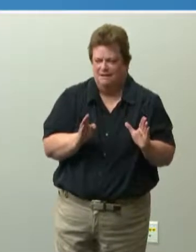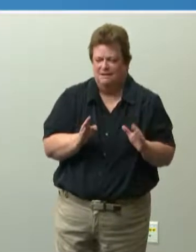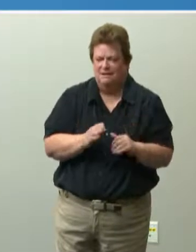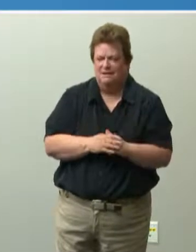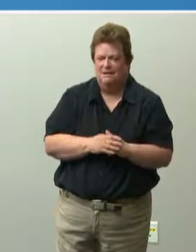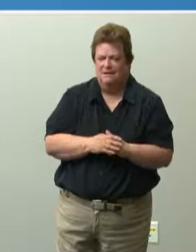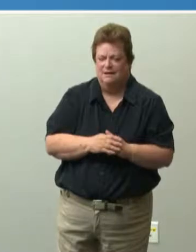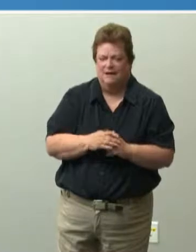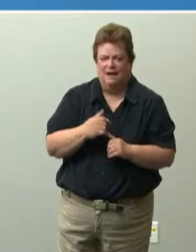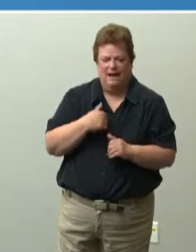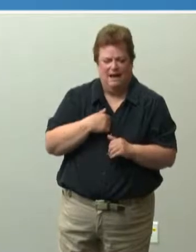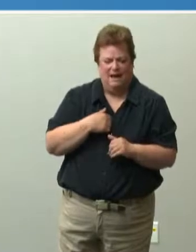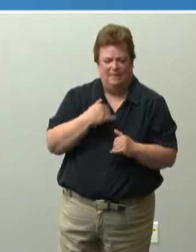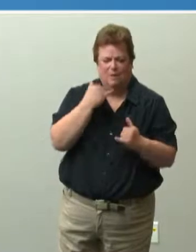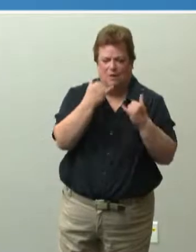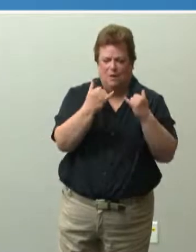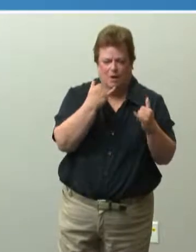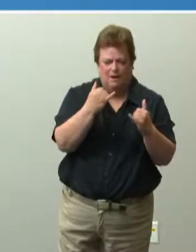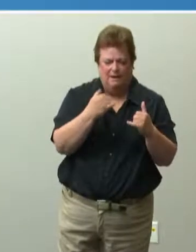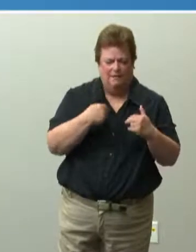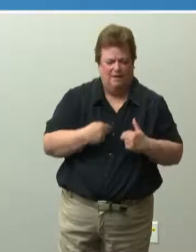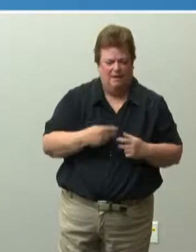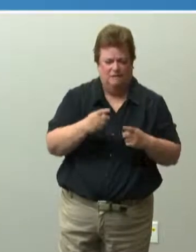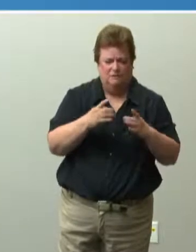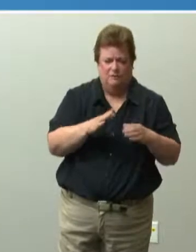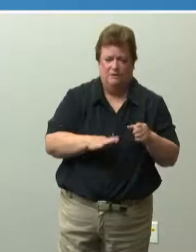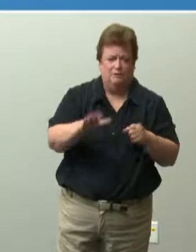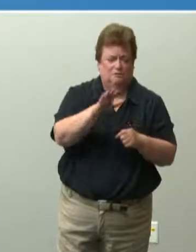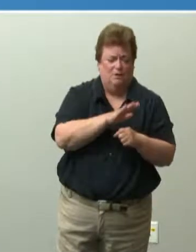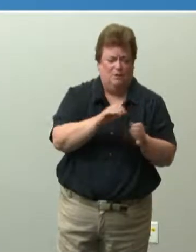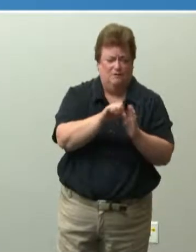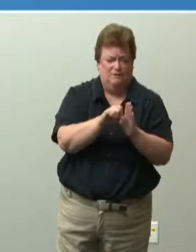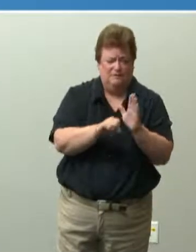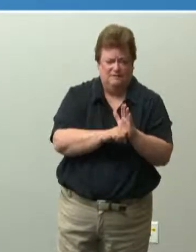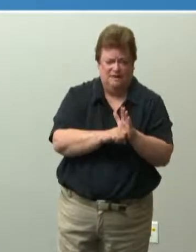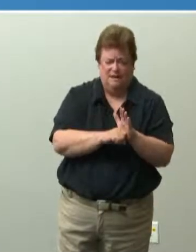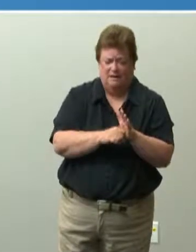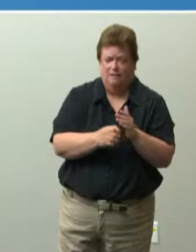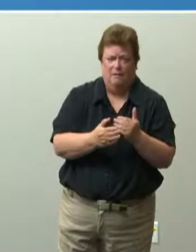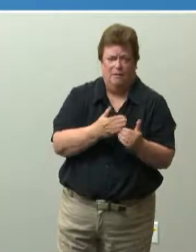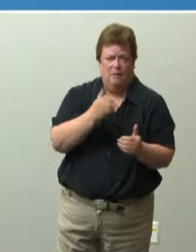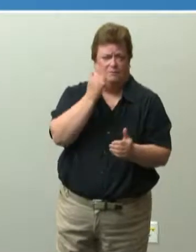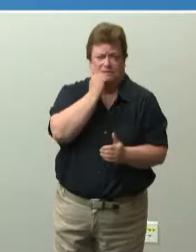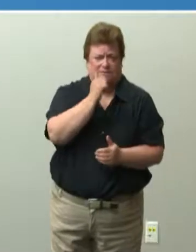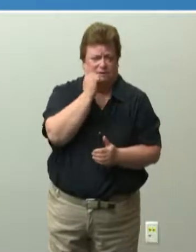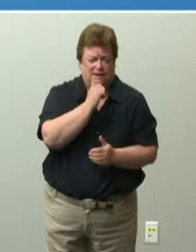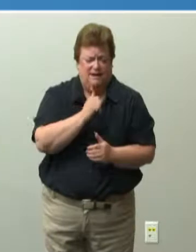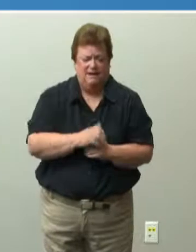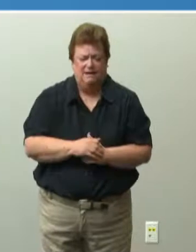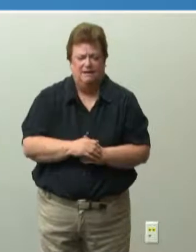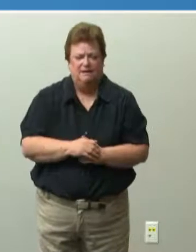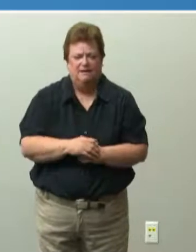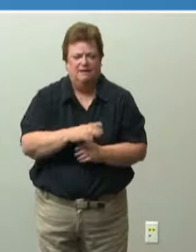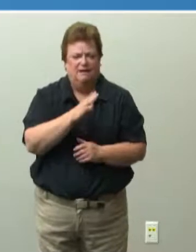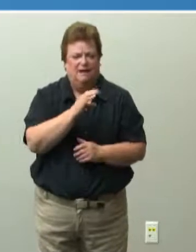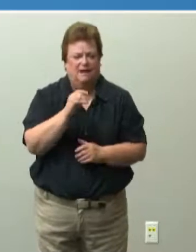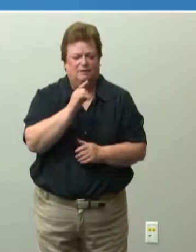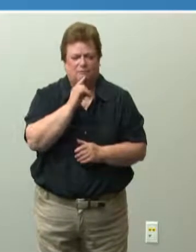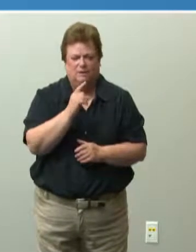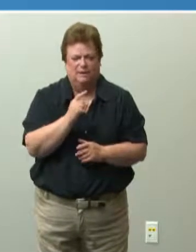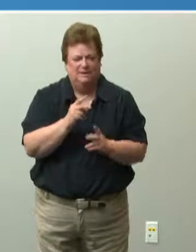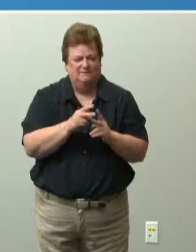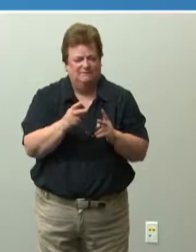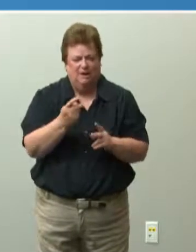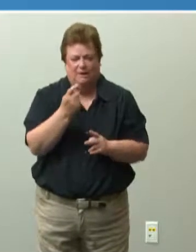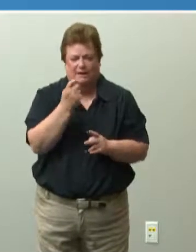I'm on calls with our health directors across the state frequently, almost every day, and there's really very little